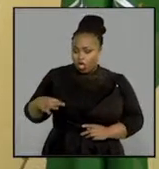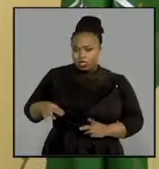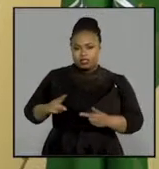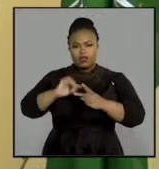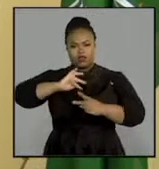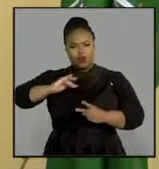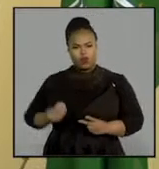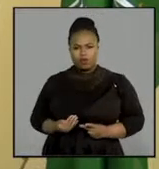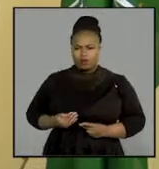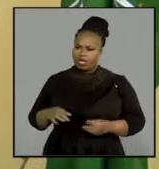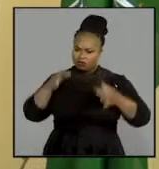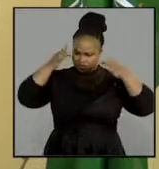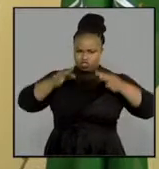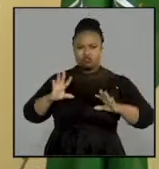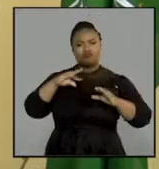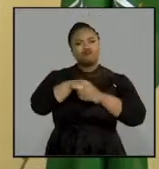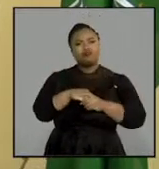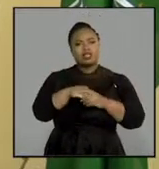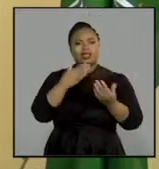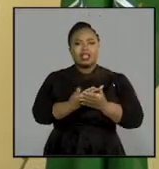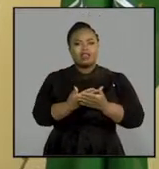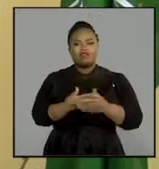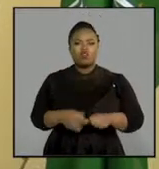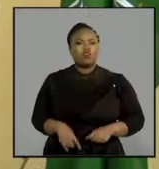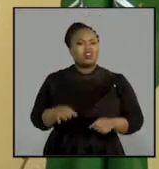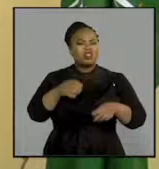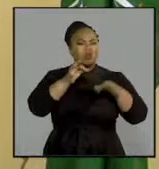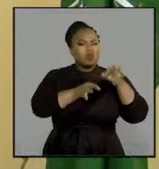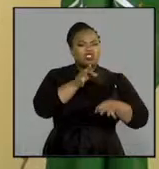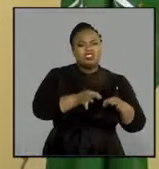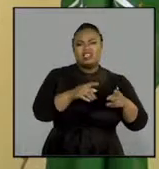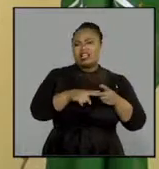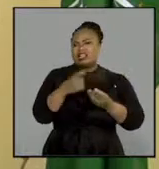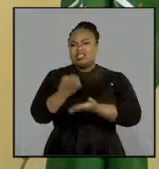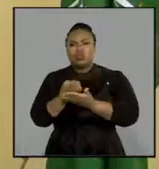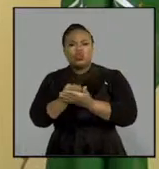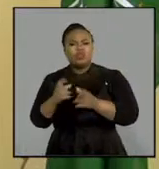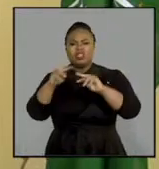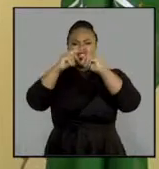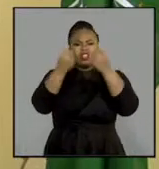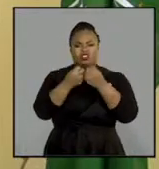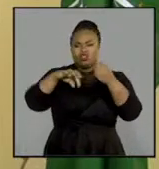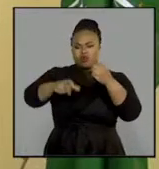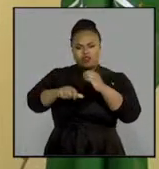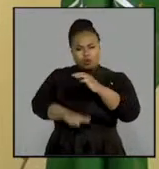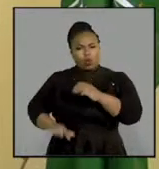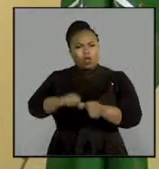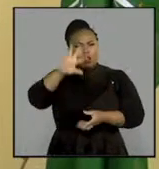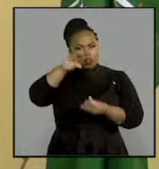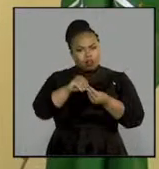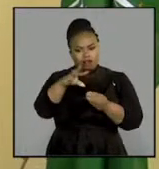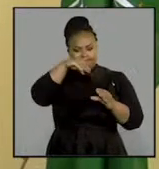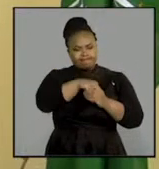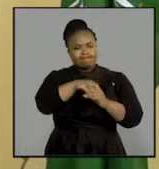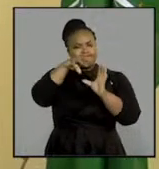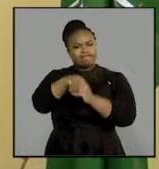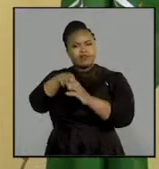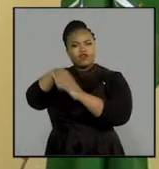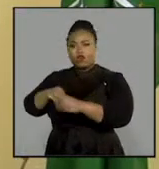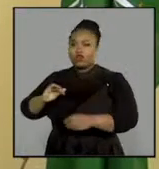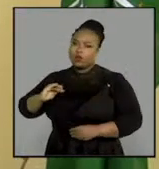and girls in decision-making across political and economic spheres.